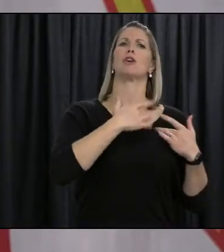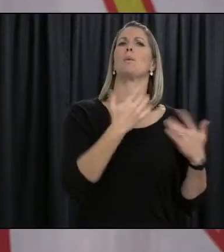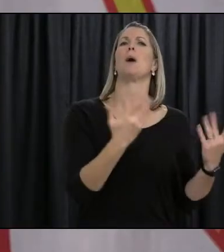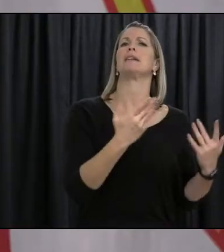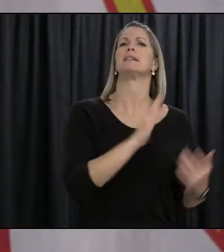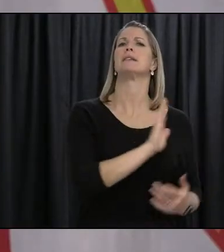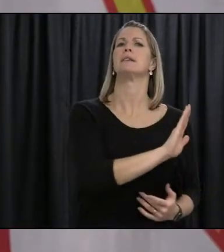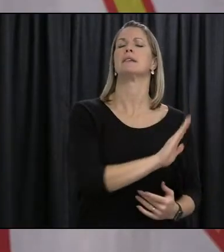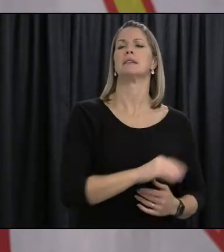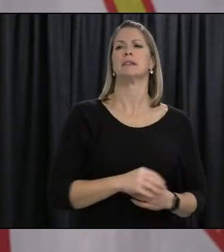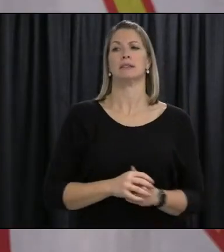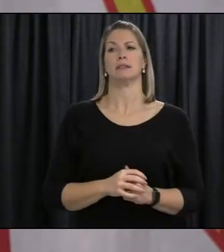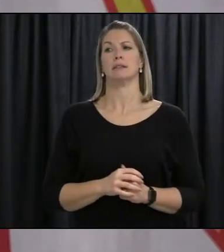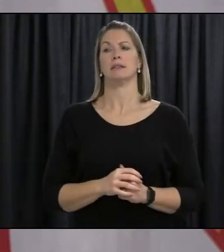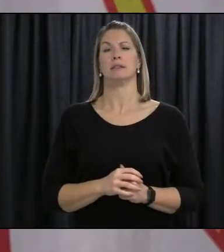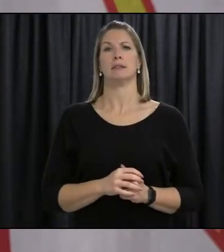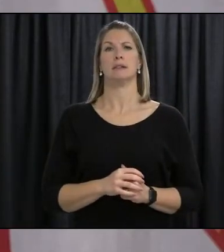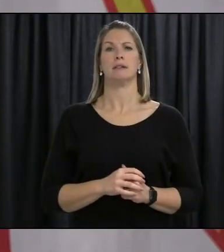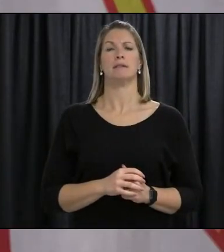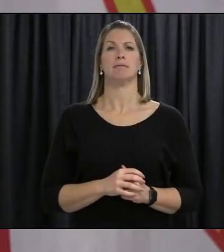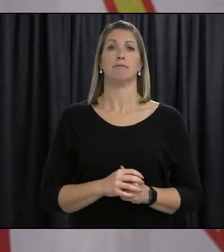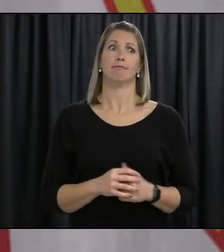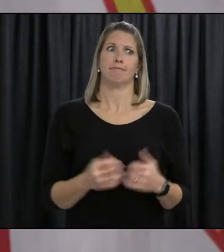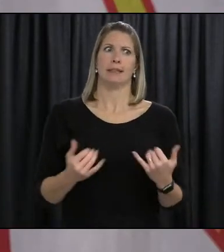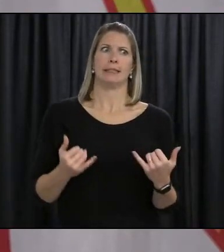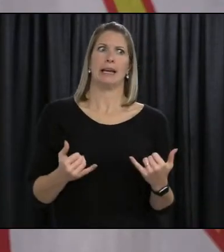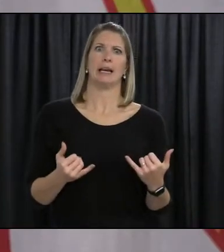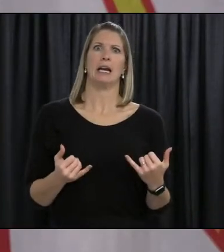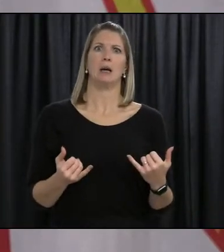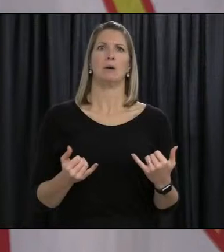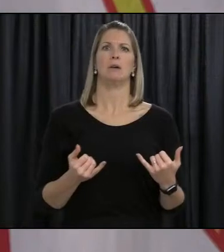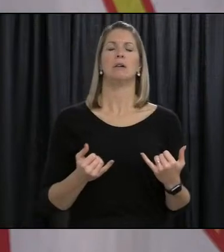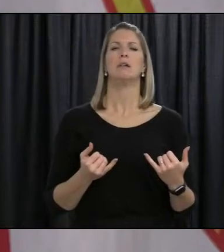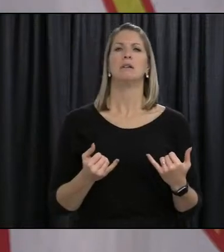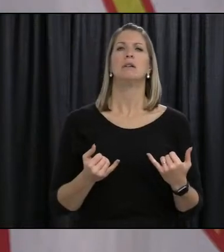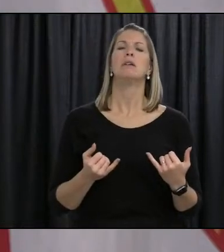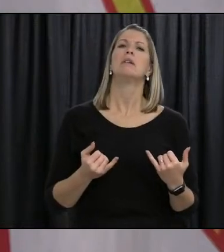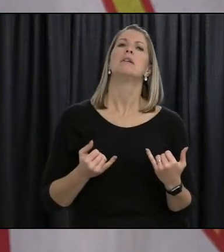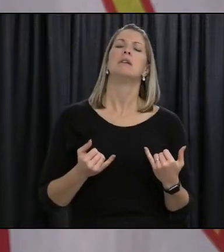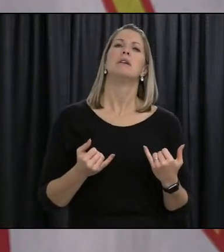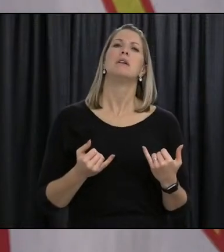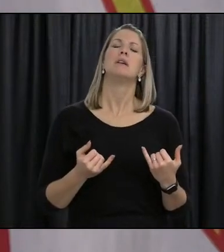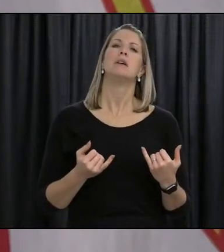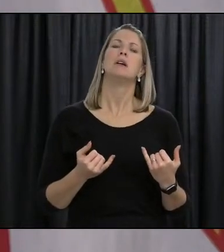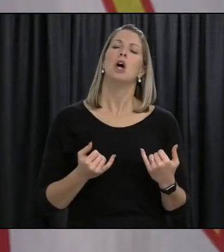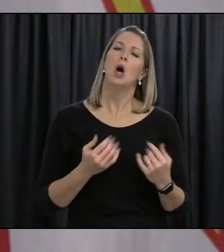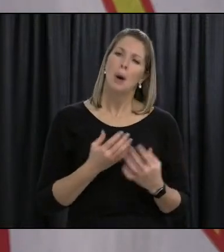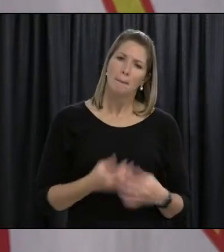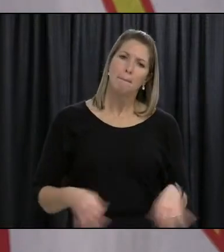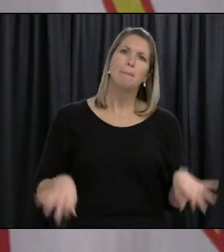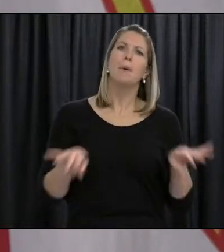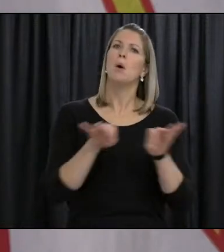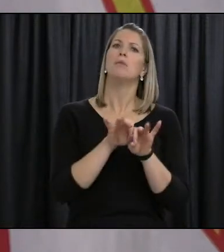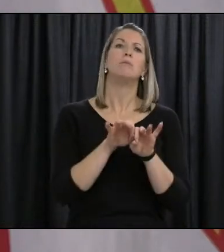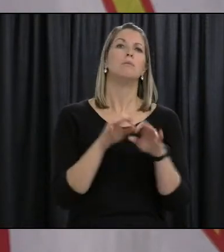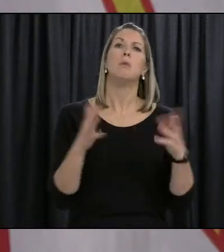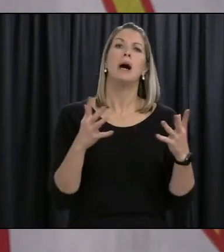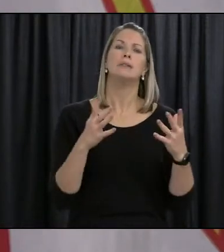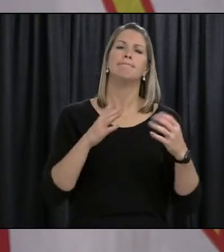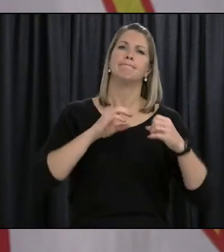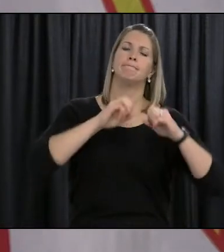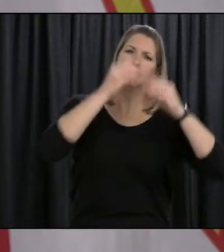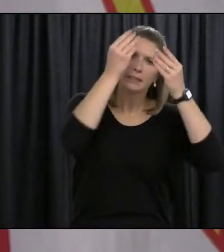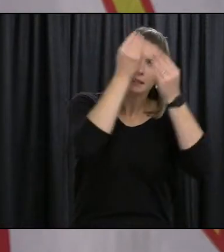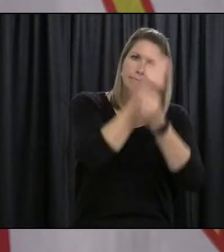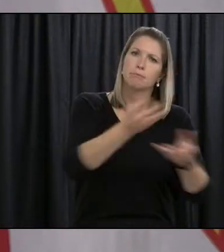I think at this point it's really about trying to have people understand the importance of following public health